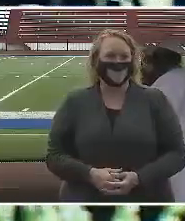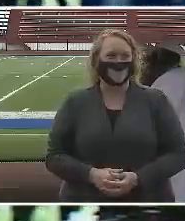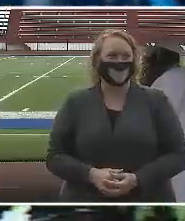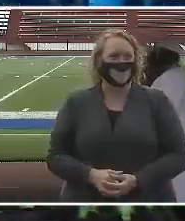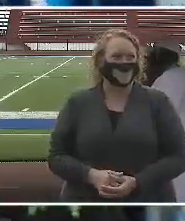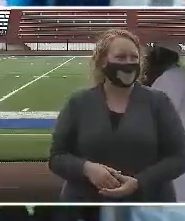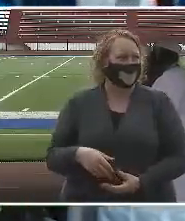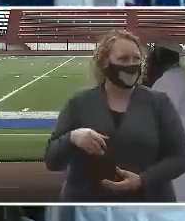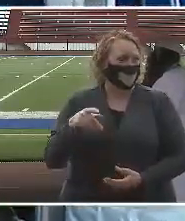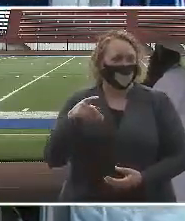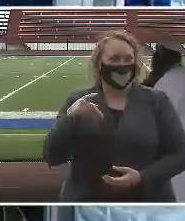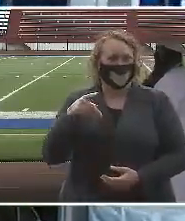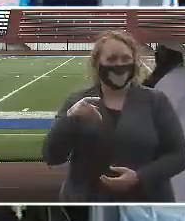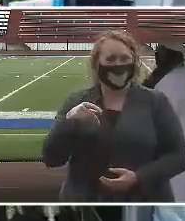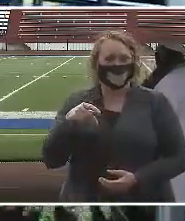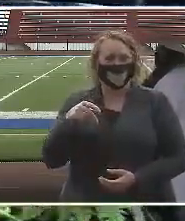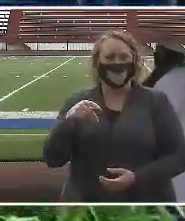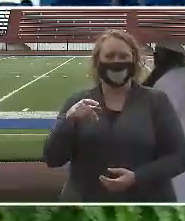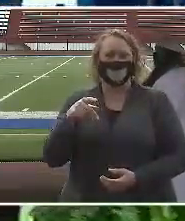Papen Young.